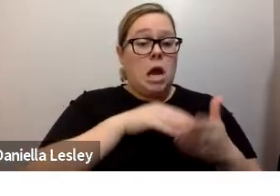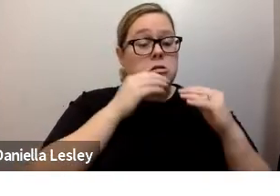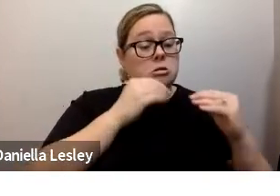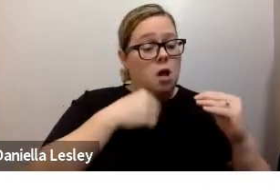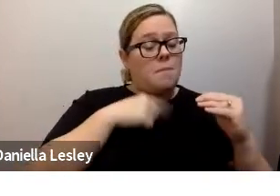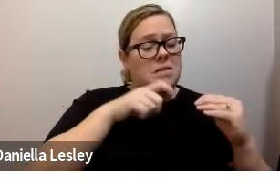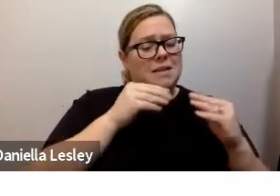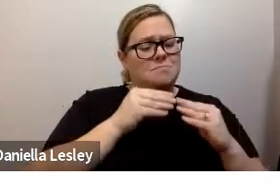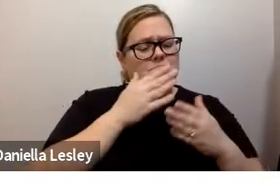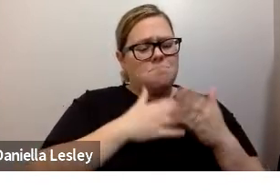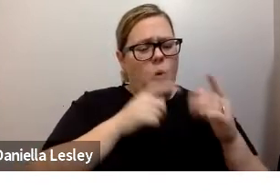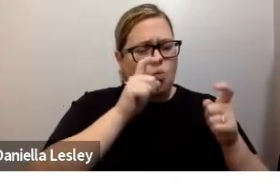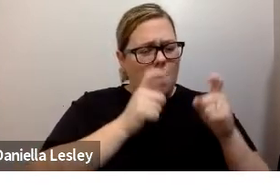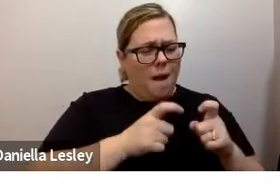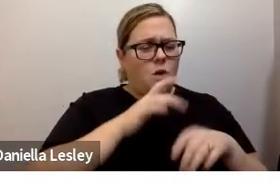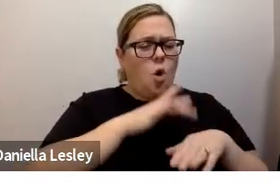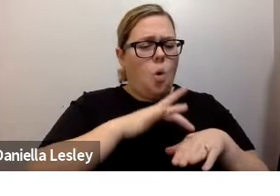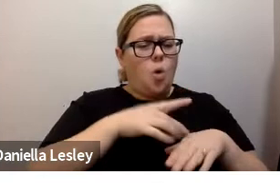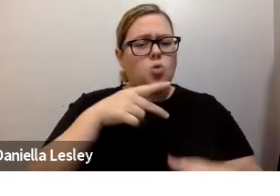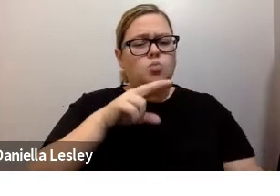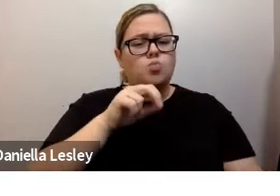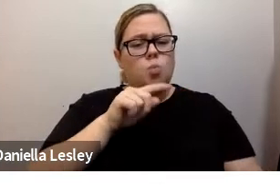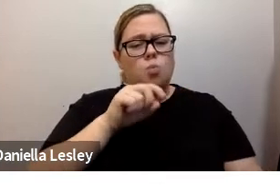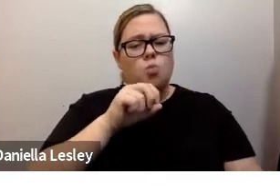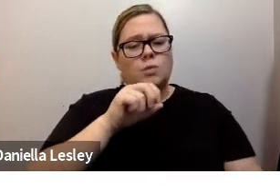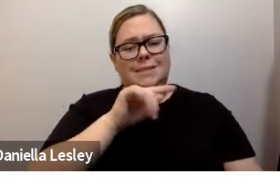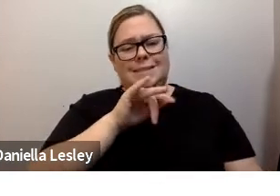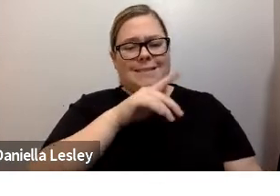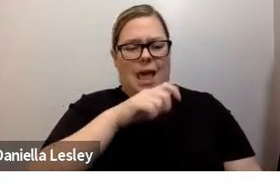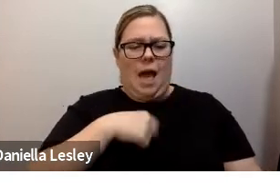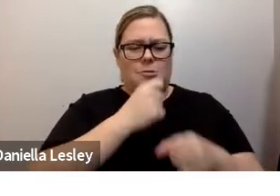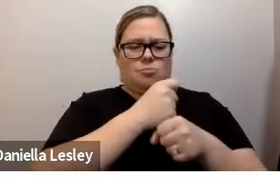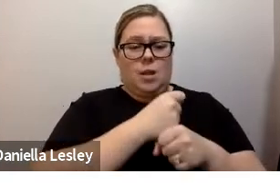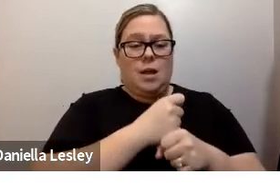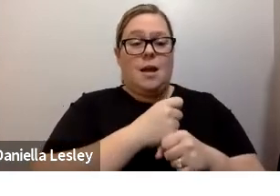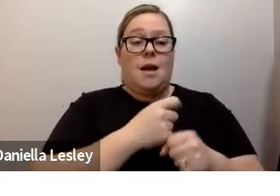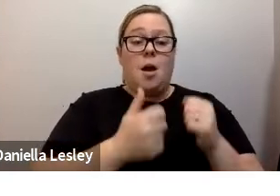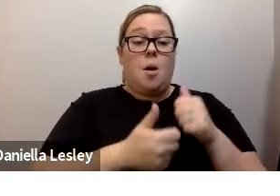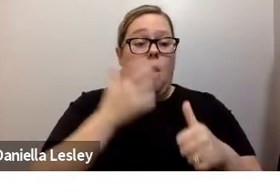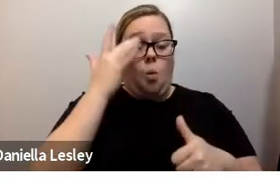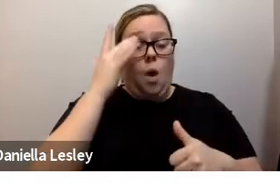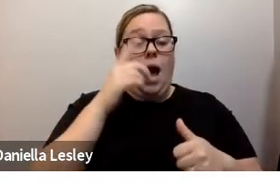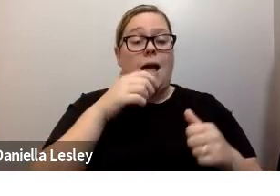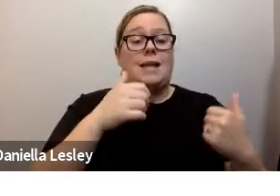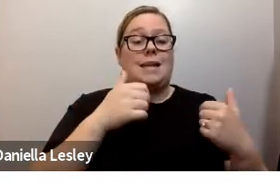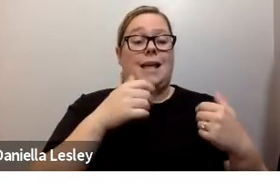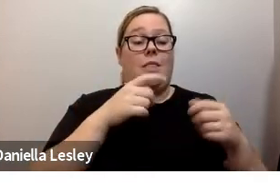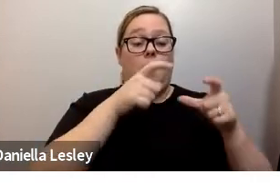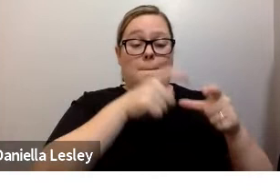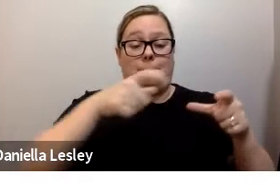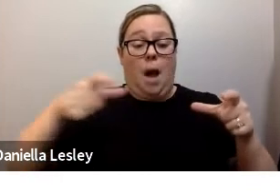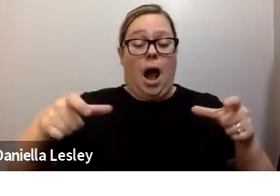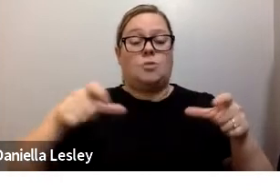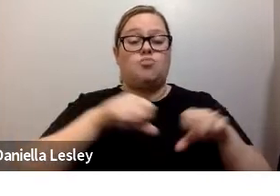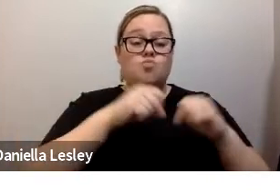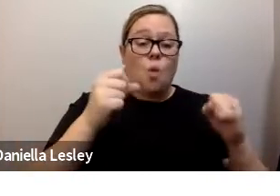some refinement in these early prototypes that I was putting together, mainly that the buttons were breaking or becoming disconnected due to people reaching out and hitting